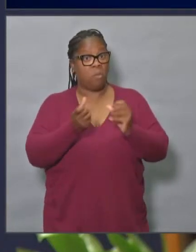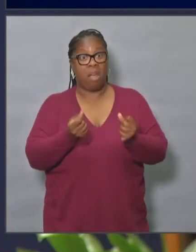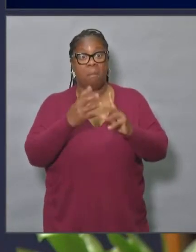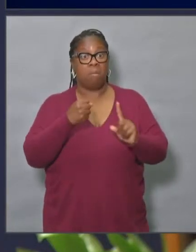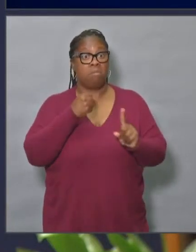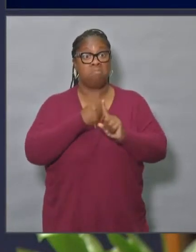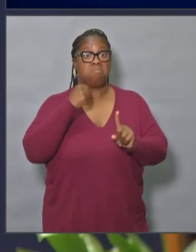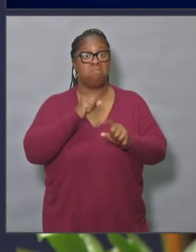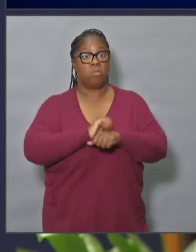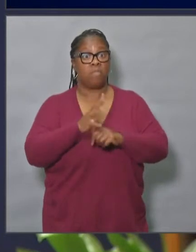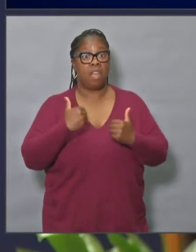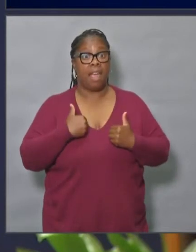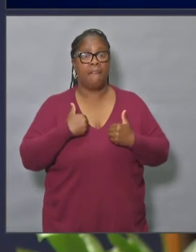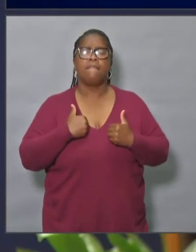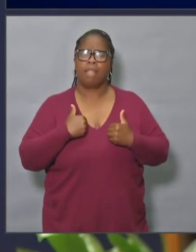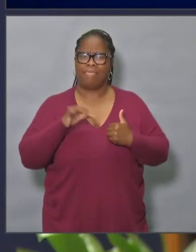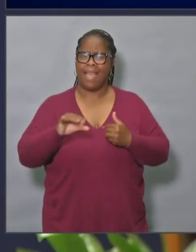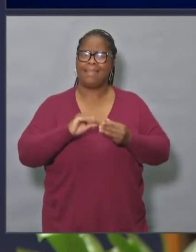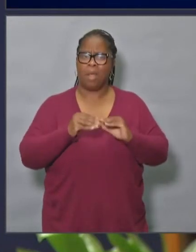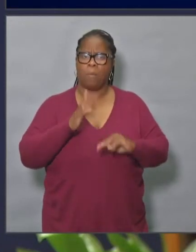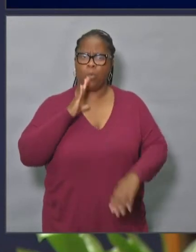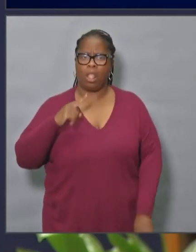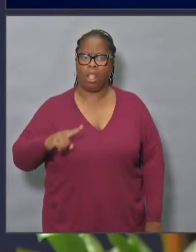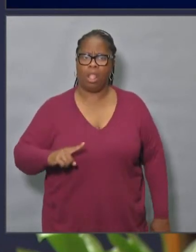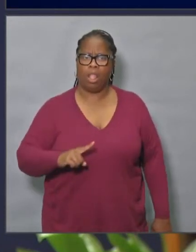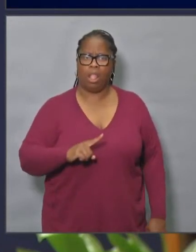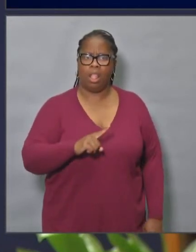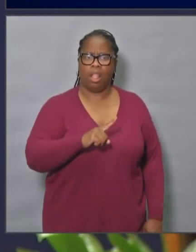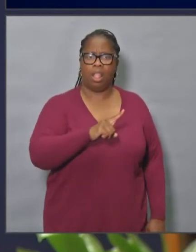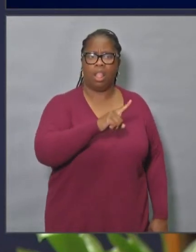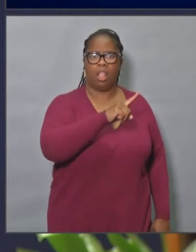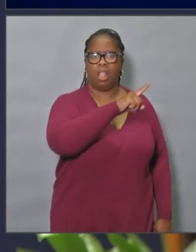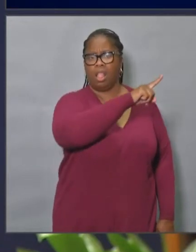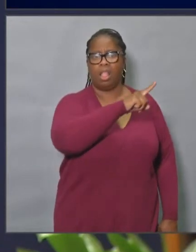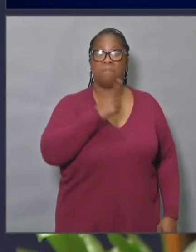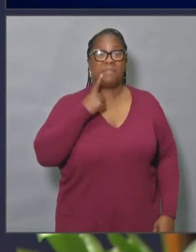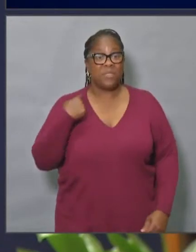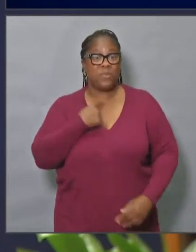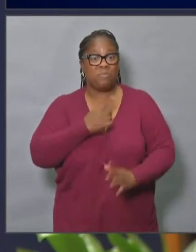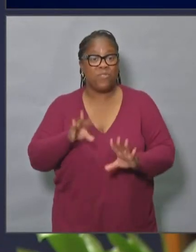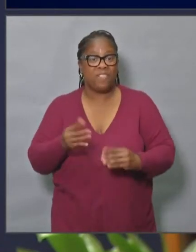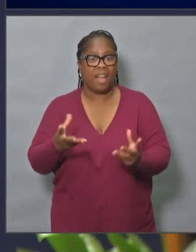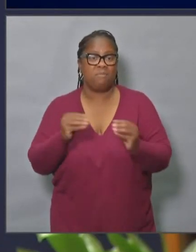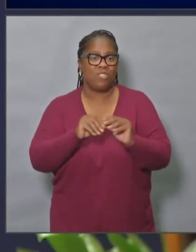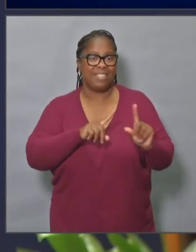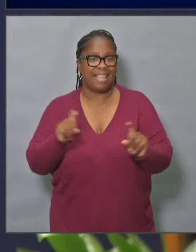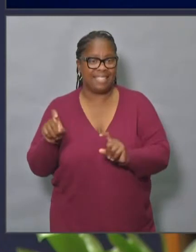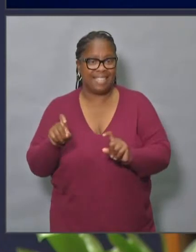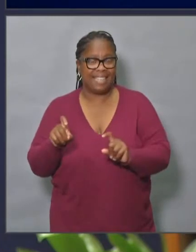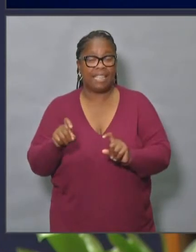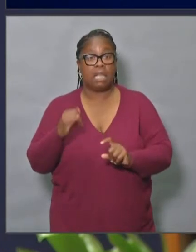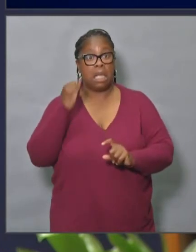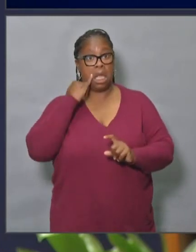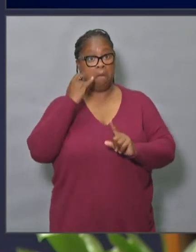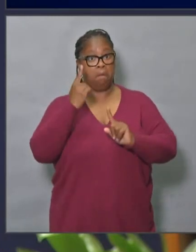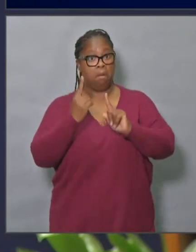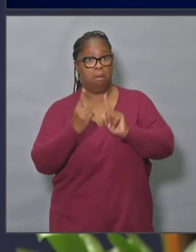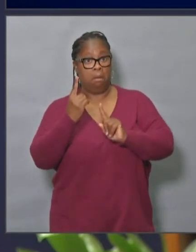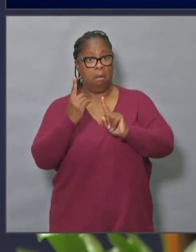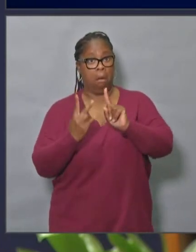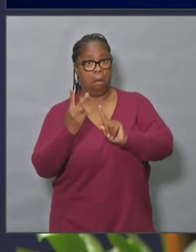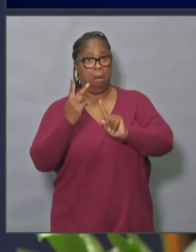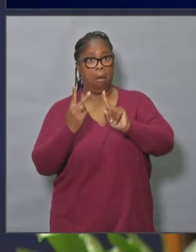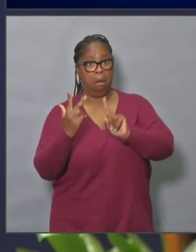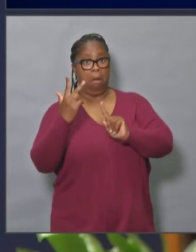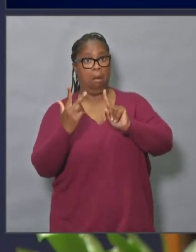as testing is available to more people, and also if the transmission of the virus is actually increasing in the